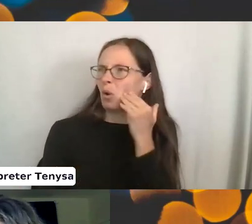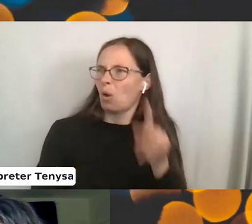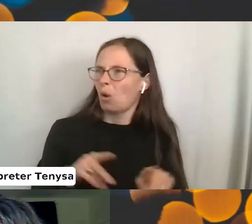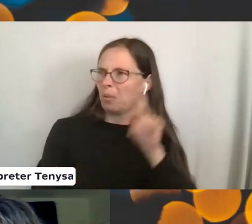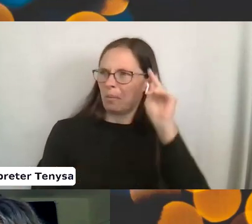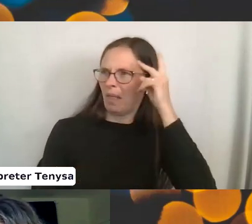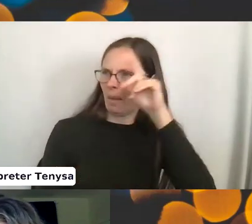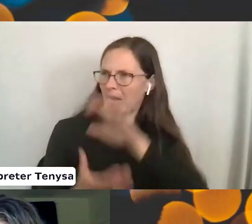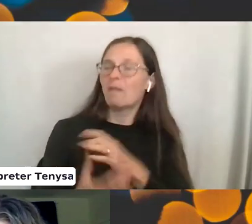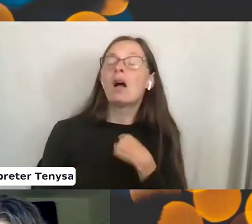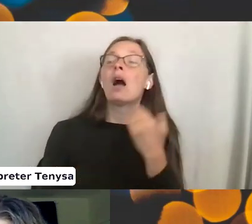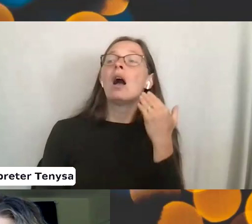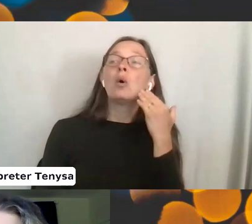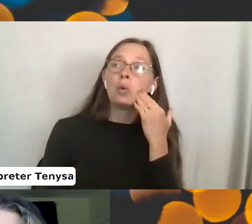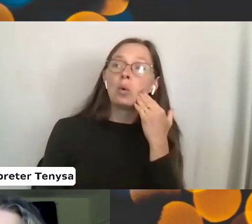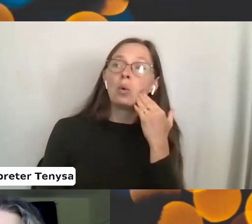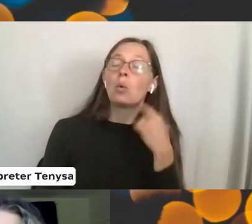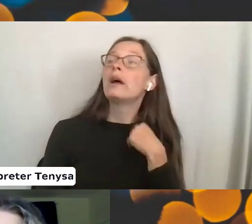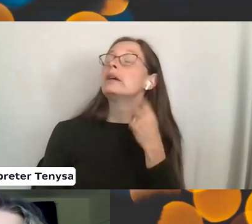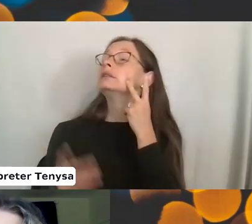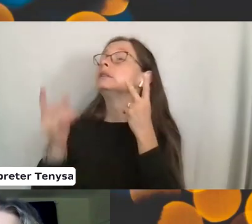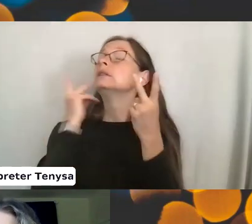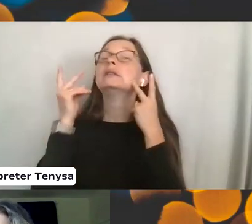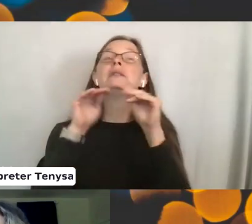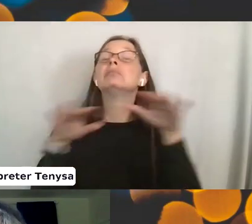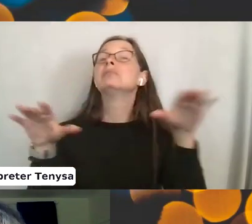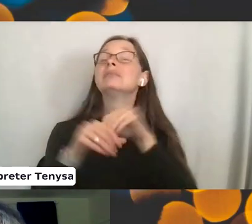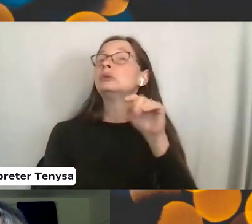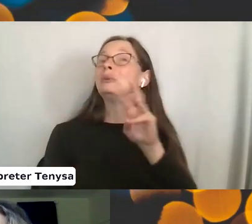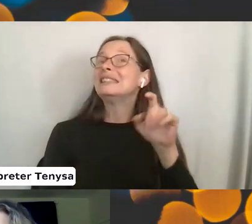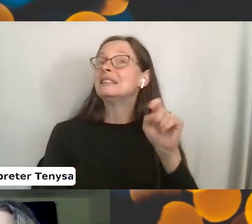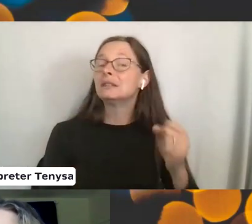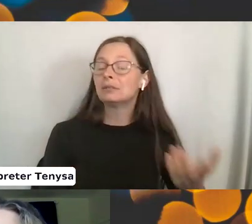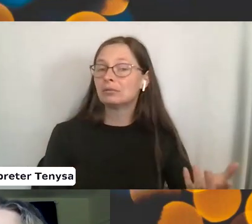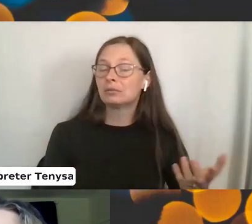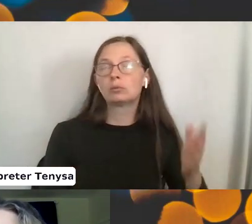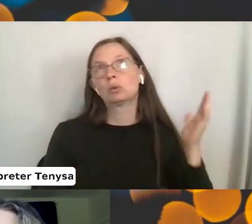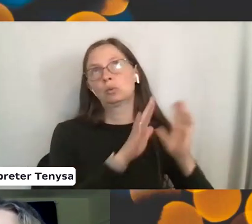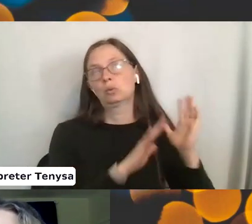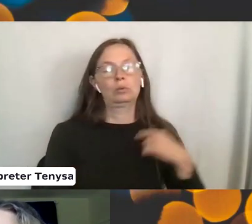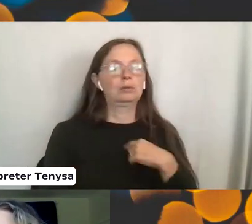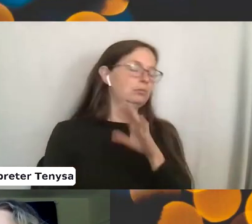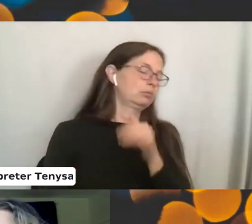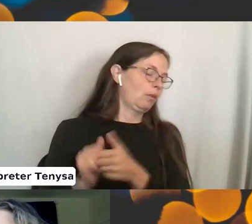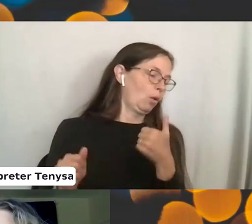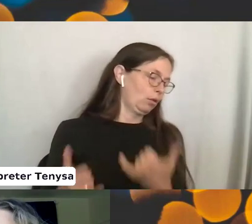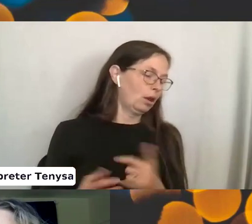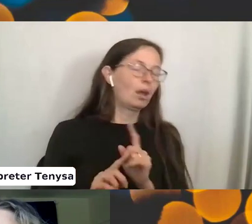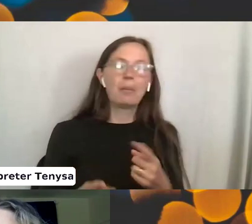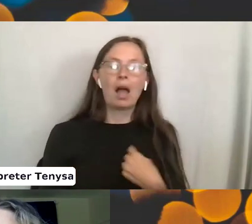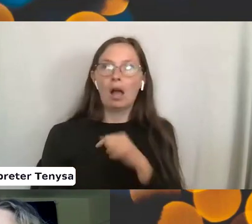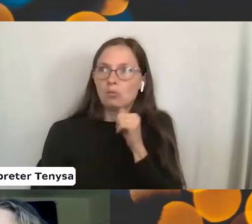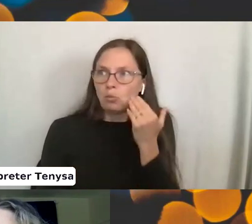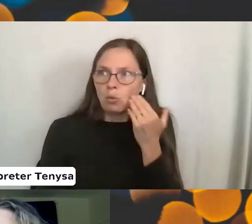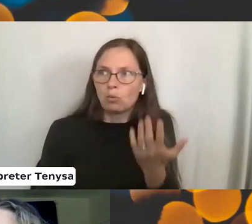are. I know what I see on the tweets. I used to. I don't go there anymore. But I don't actually know